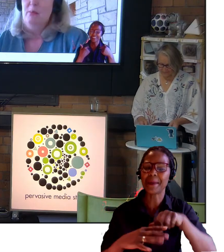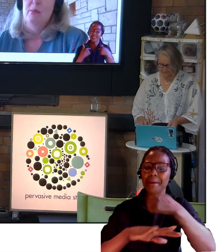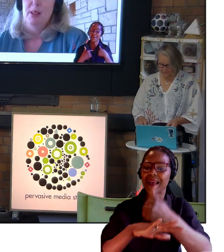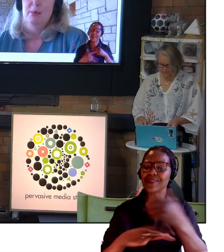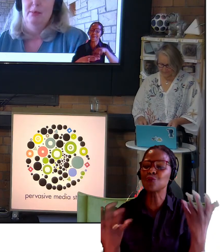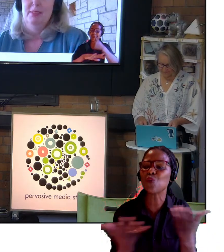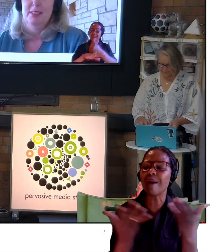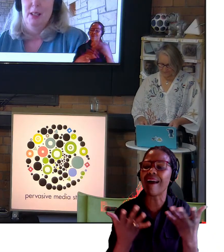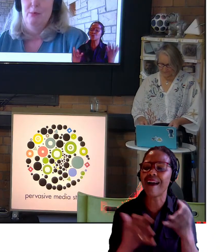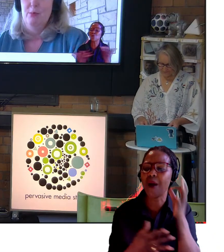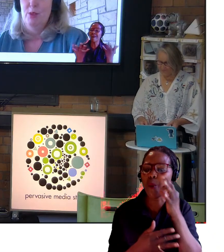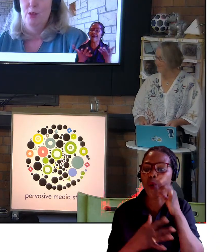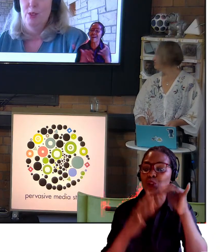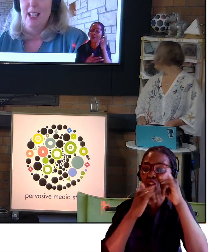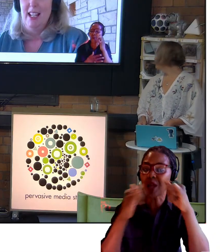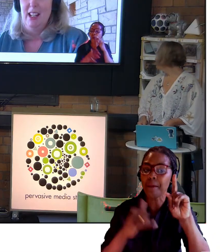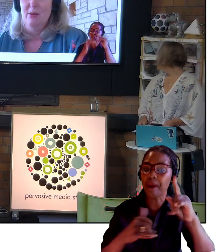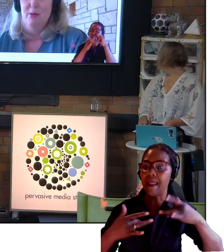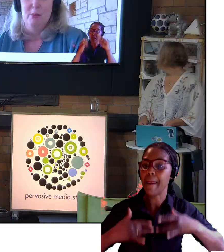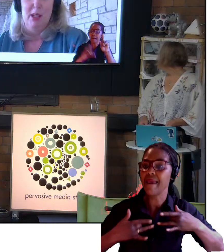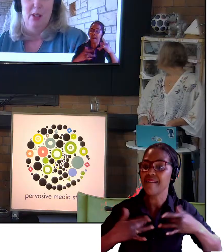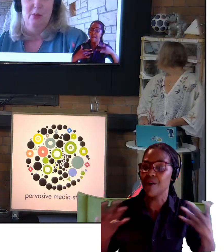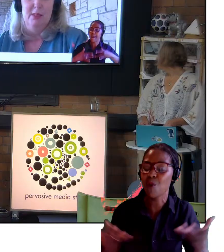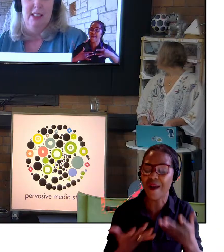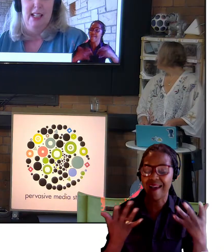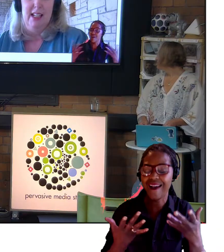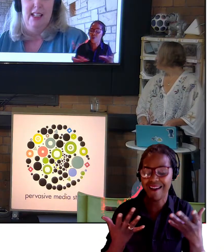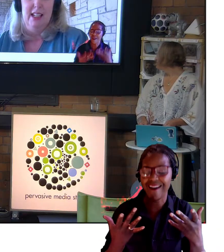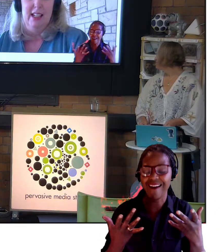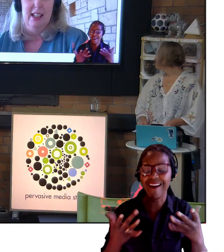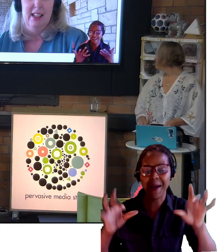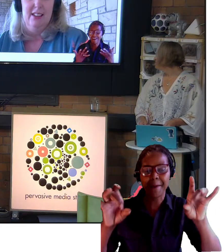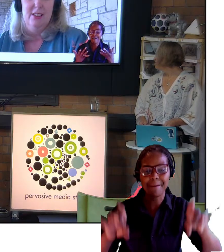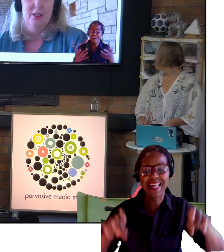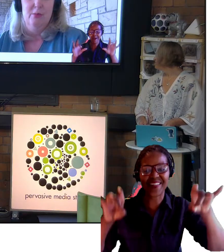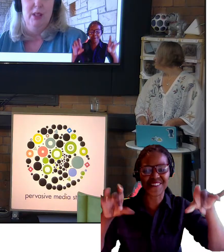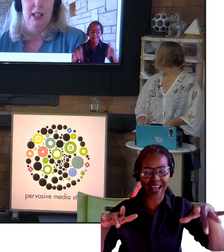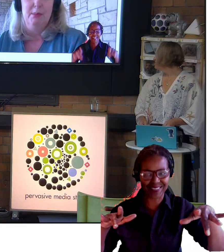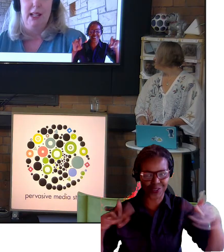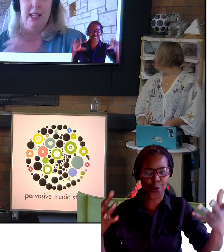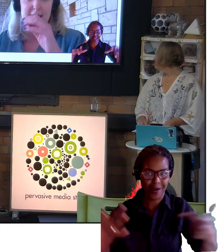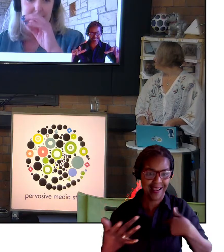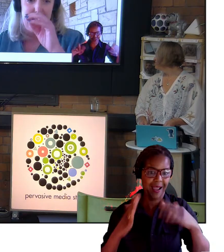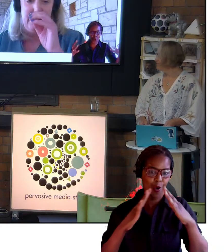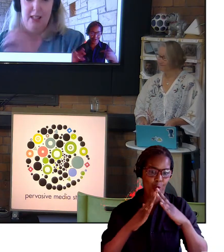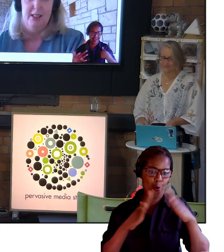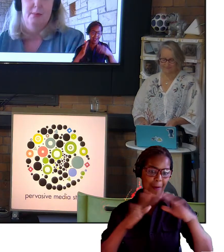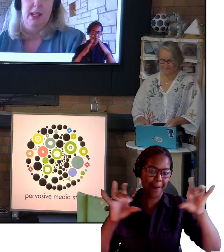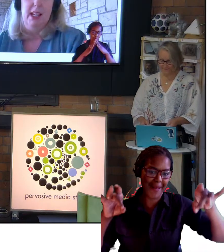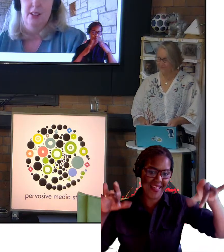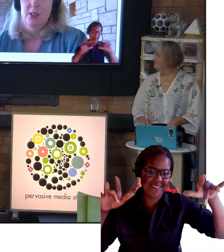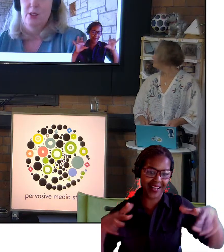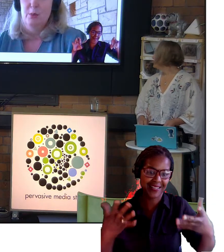I'm dialing in from my home today. So I'm really